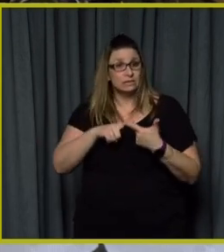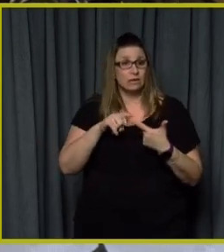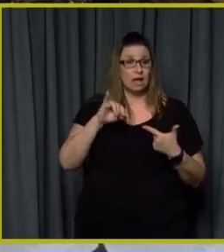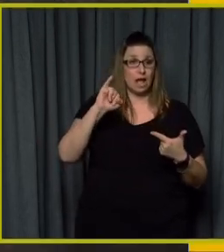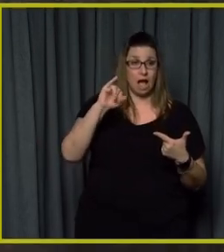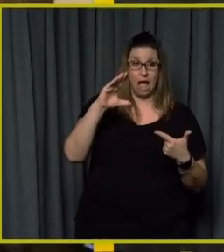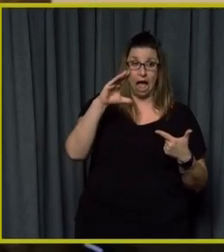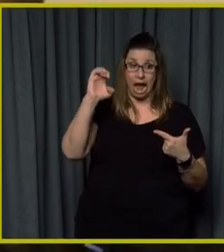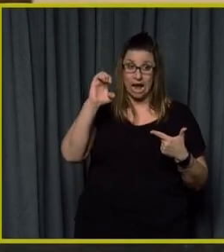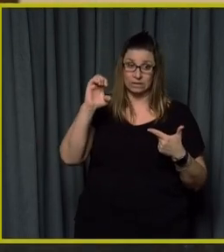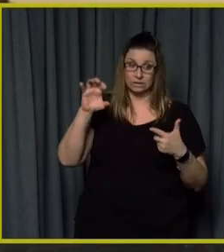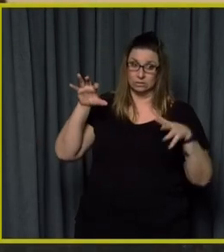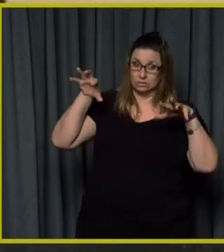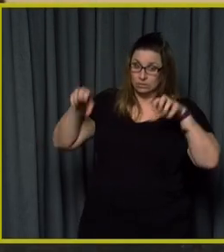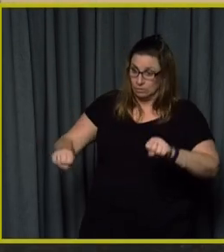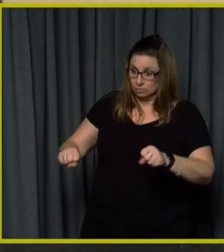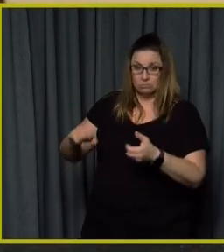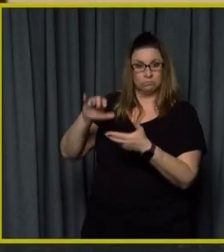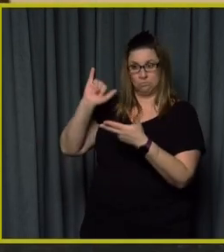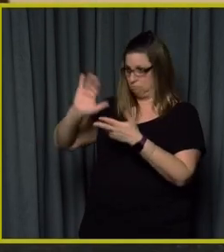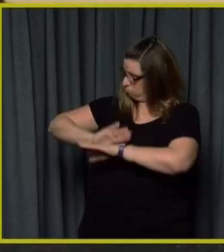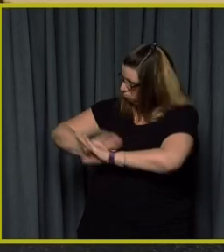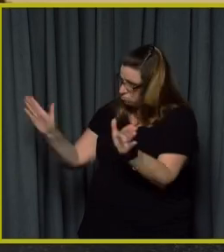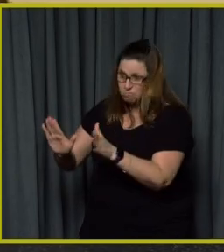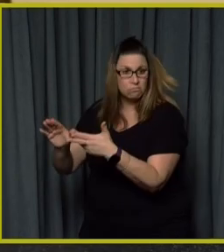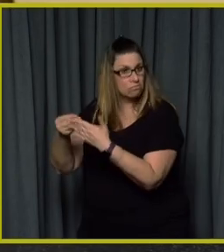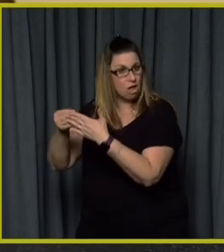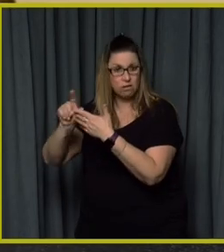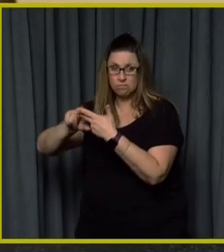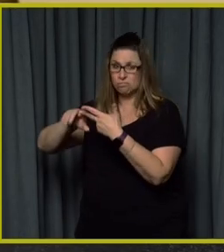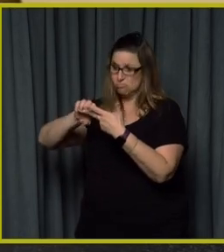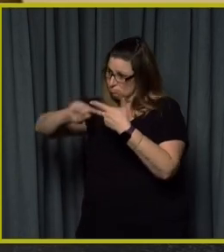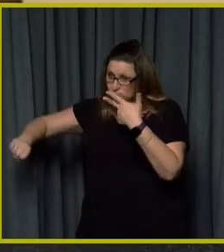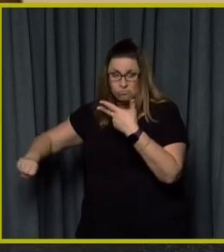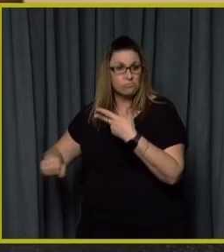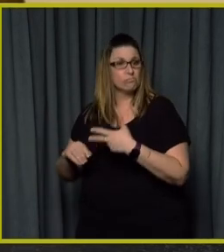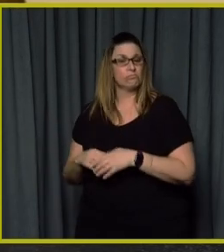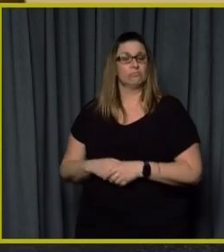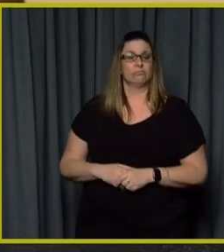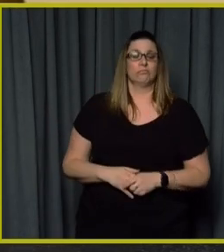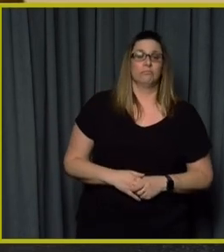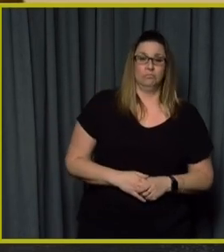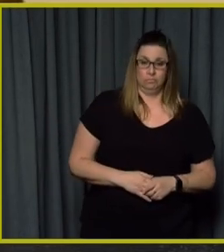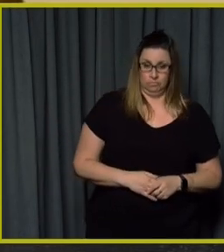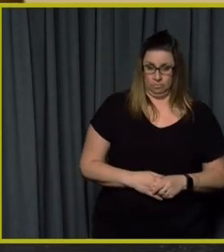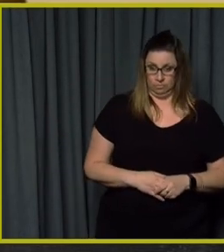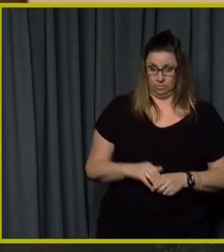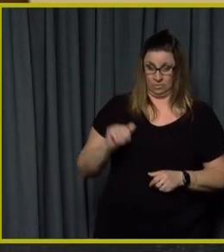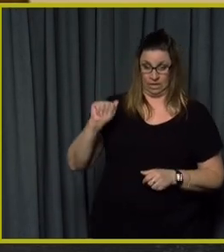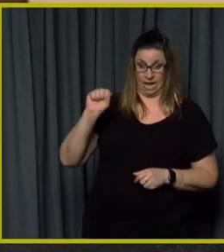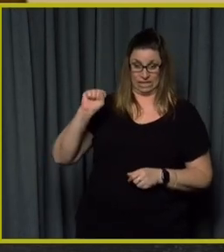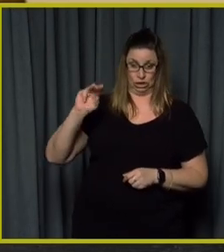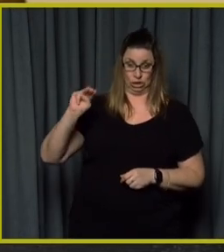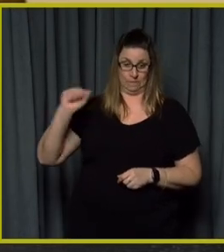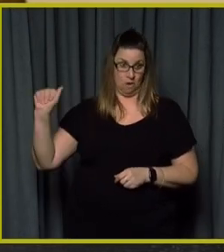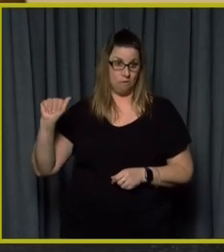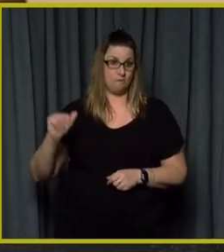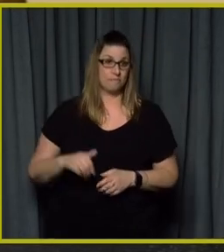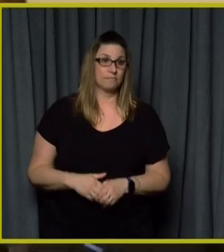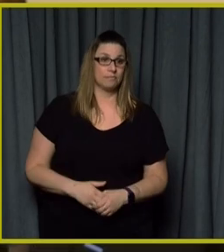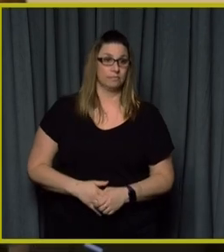Patrol. We will not get rid of our problems by bombing them